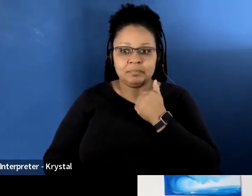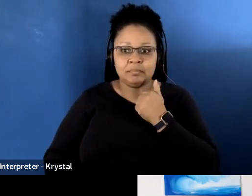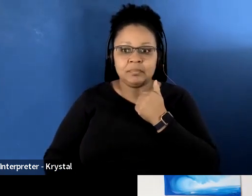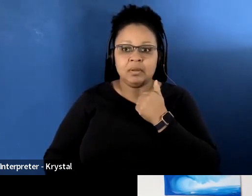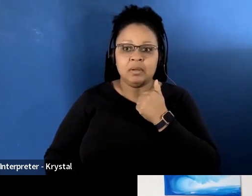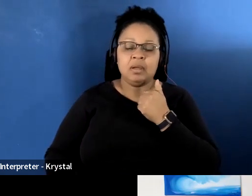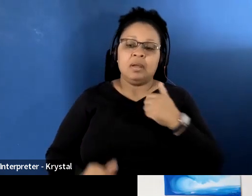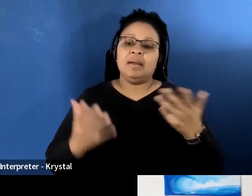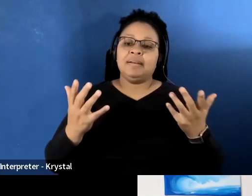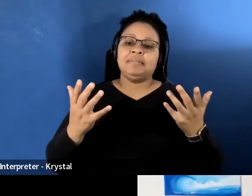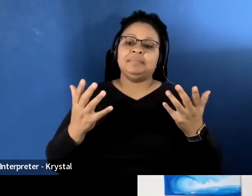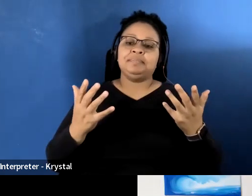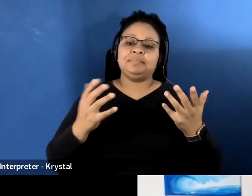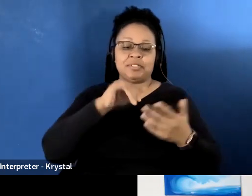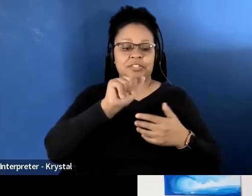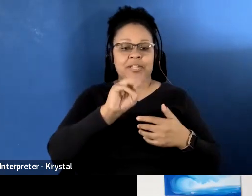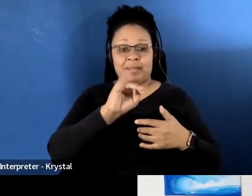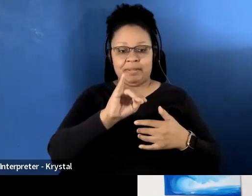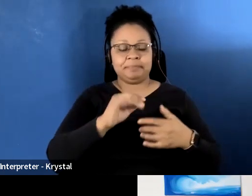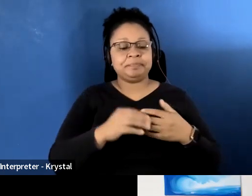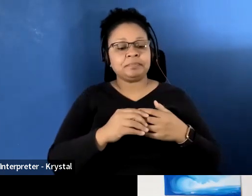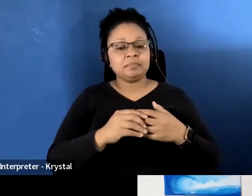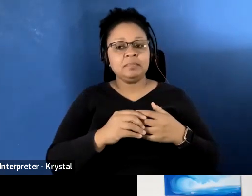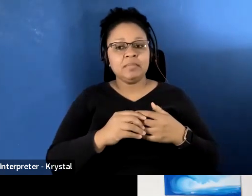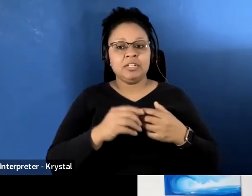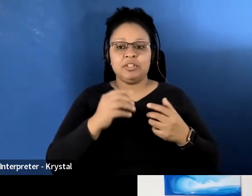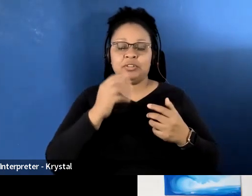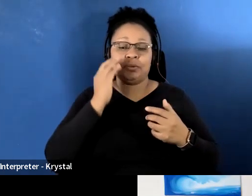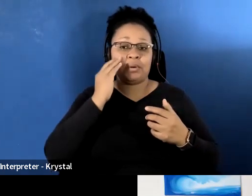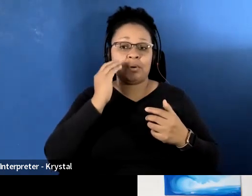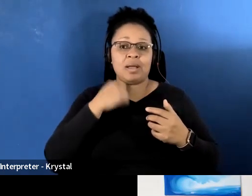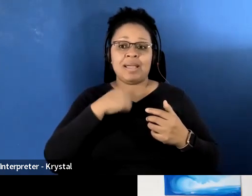Agree. And you know, doing that, I did not get to see